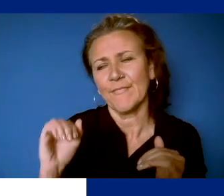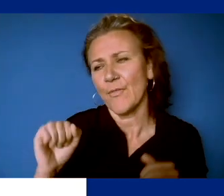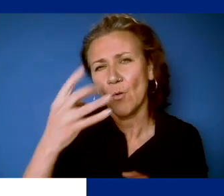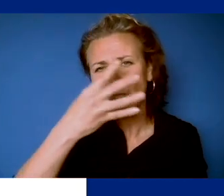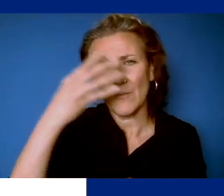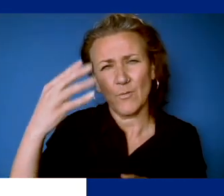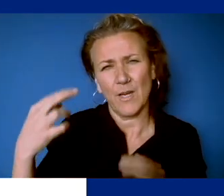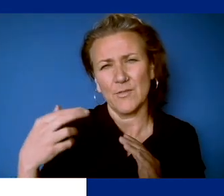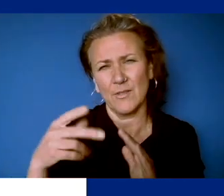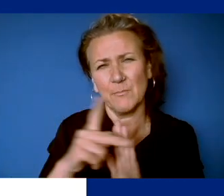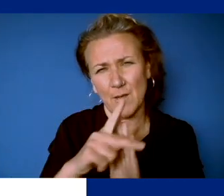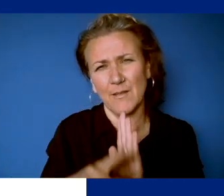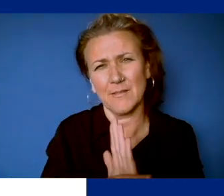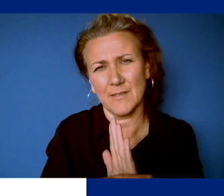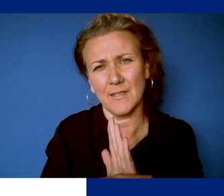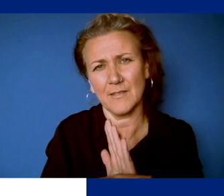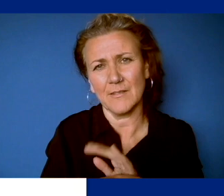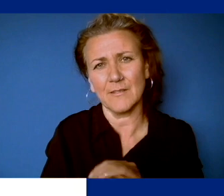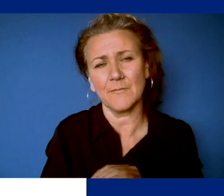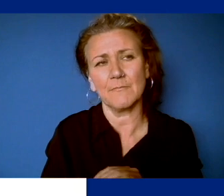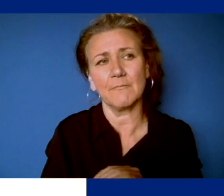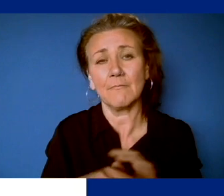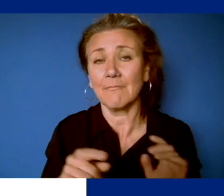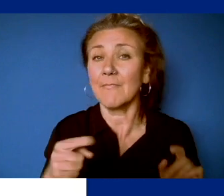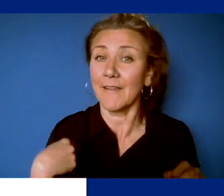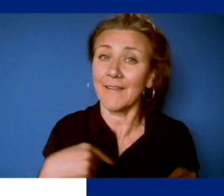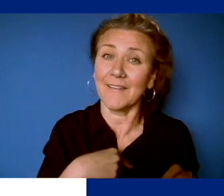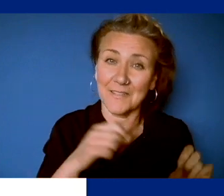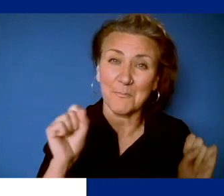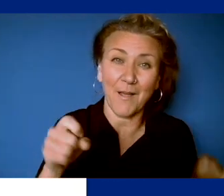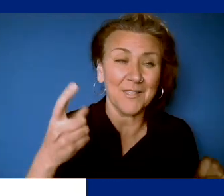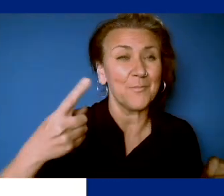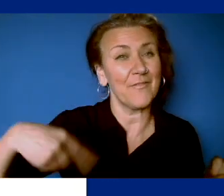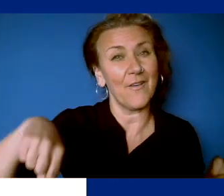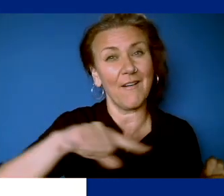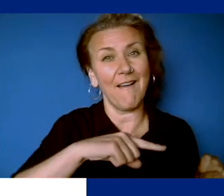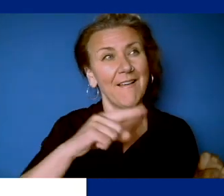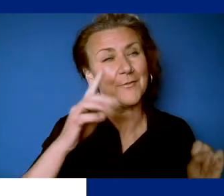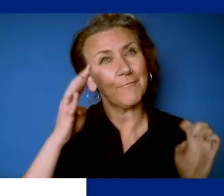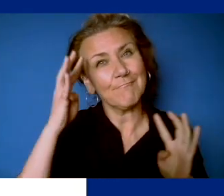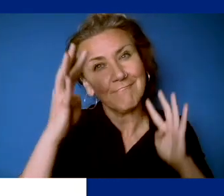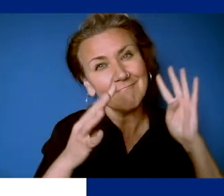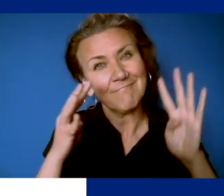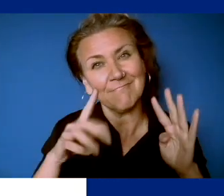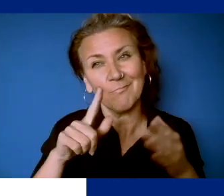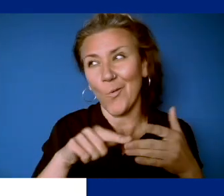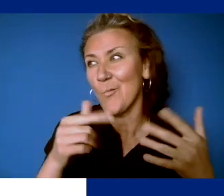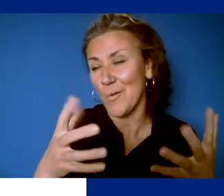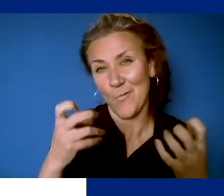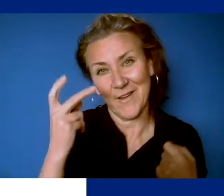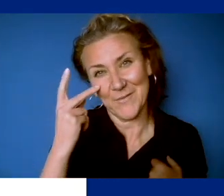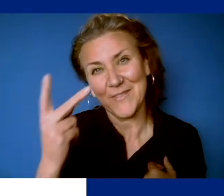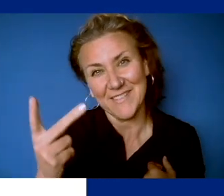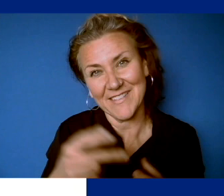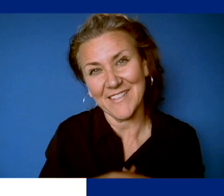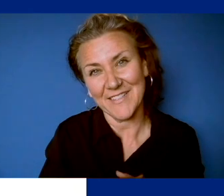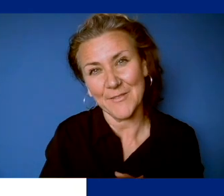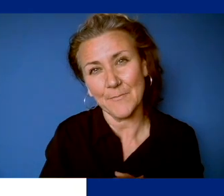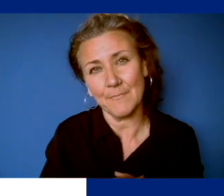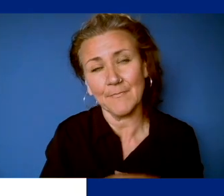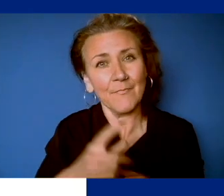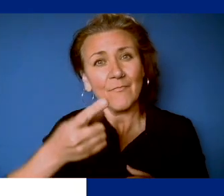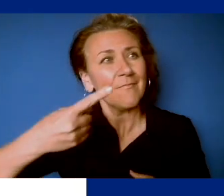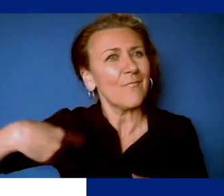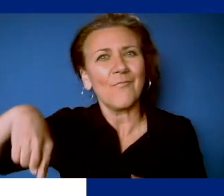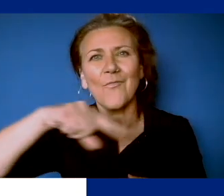inhuman immigration policies. It is possible for us to create what we want to see. It